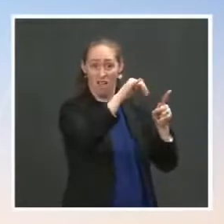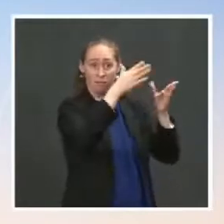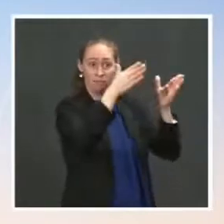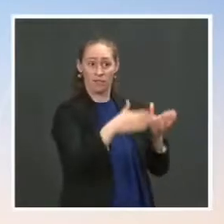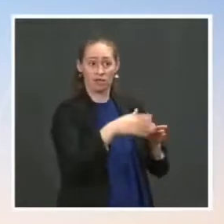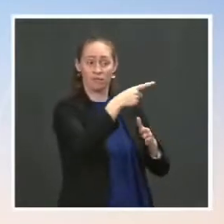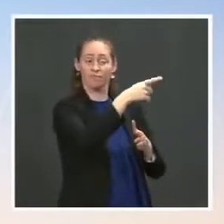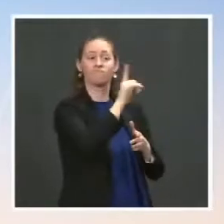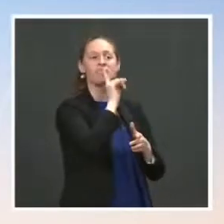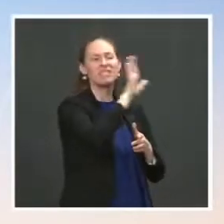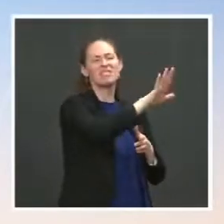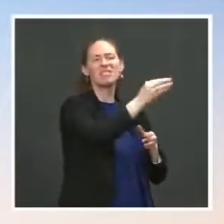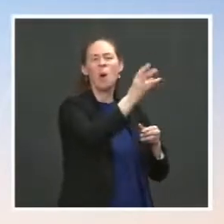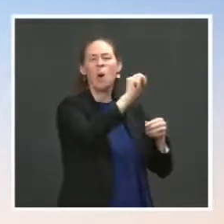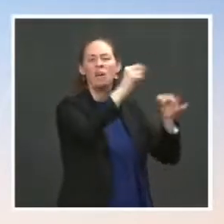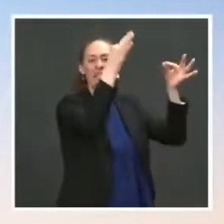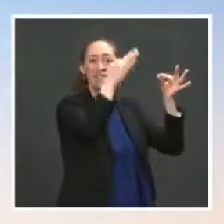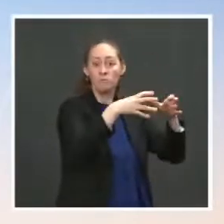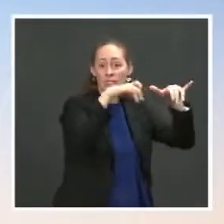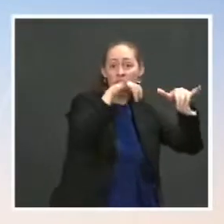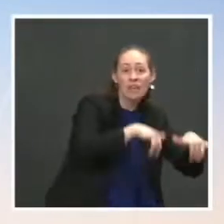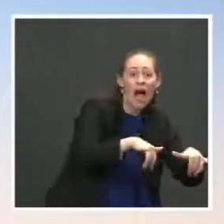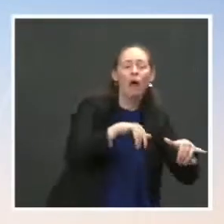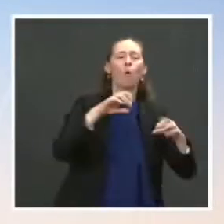own decision. And outside the inauguration,